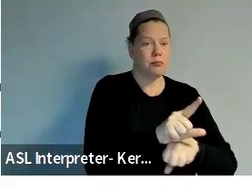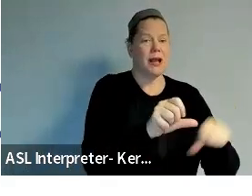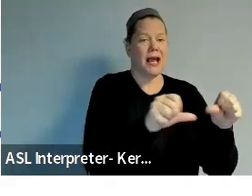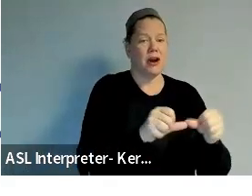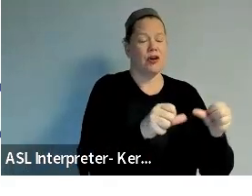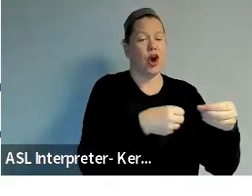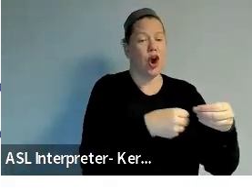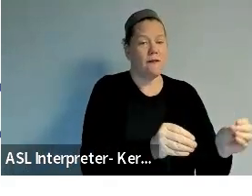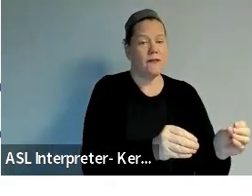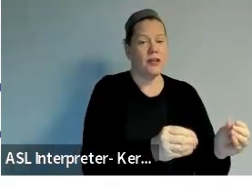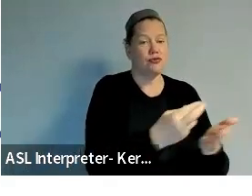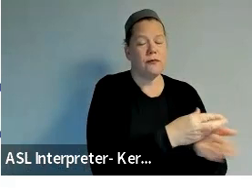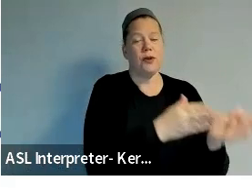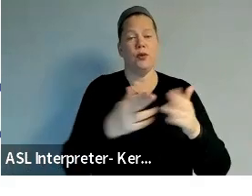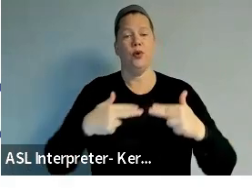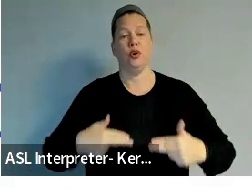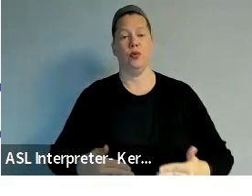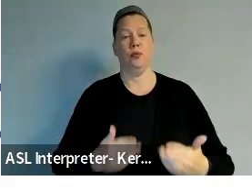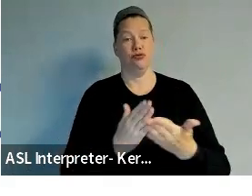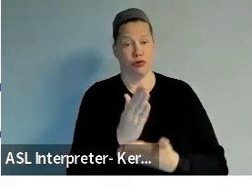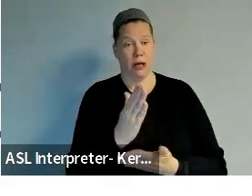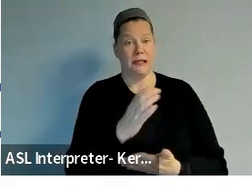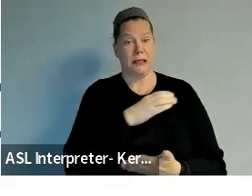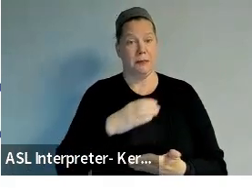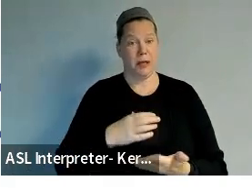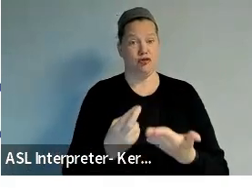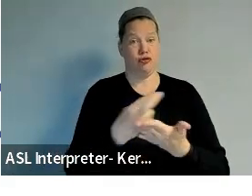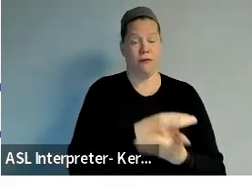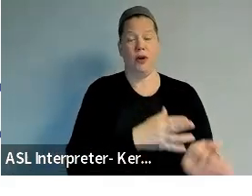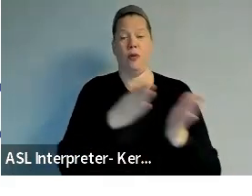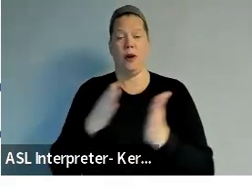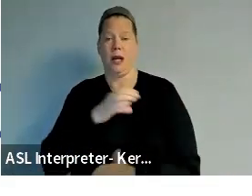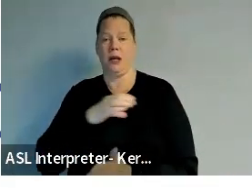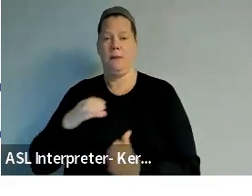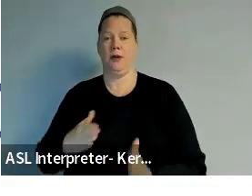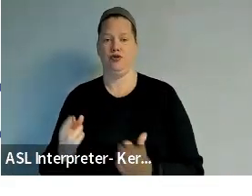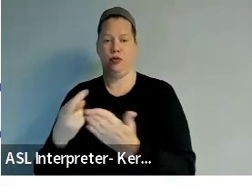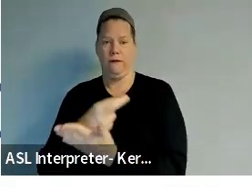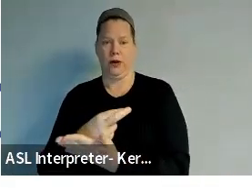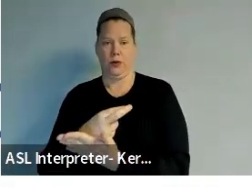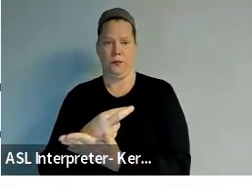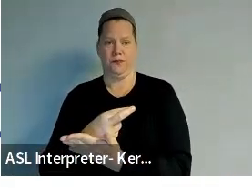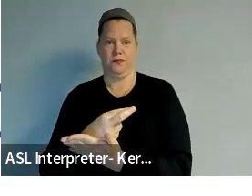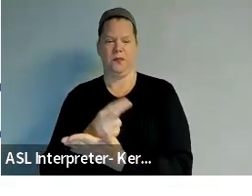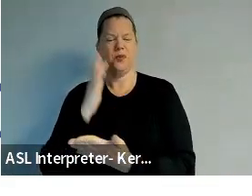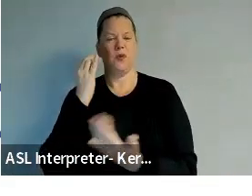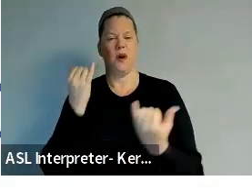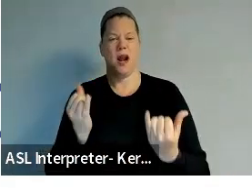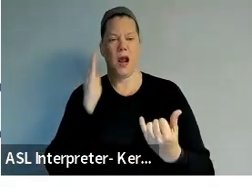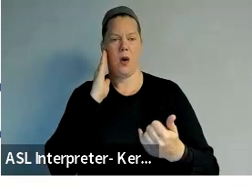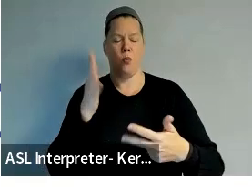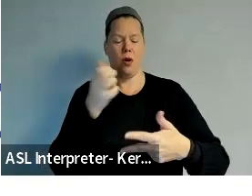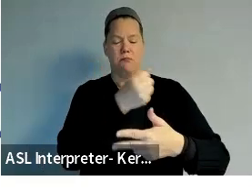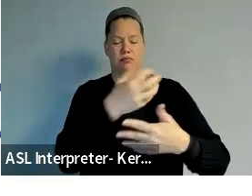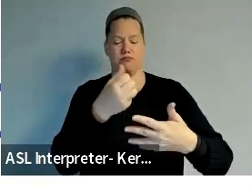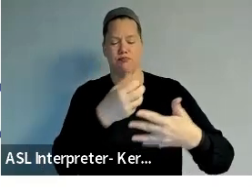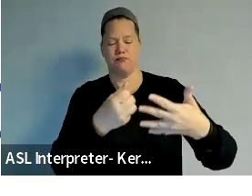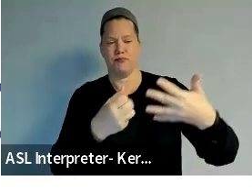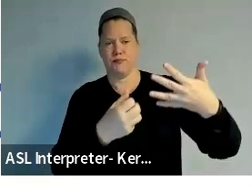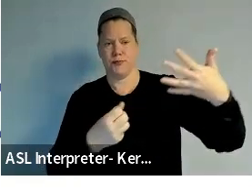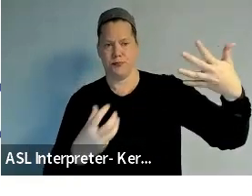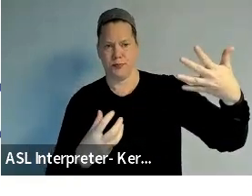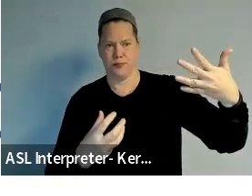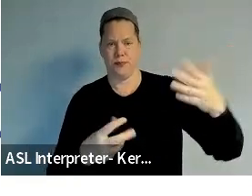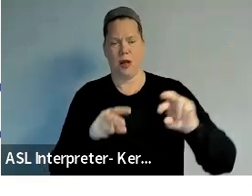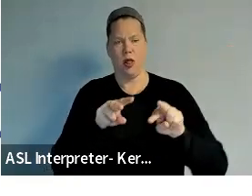process. Now, let's take a deeper dive into each step of the process and look at the